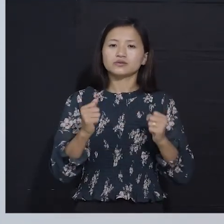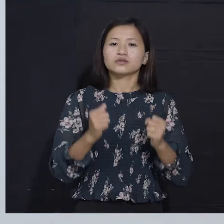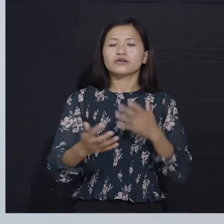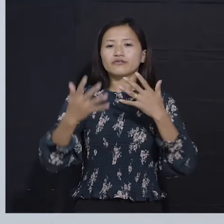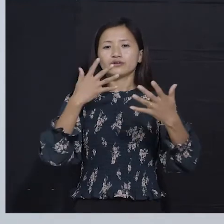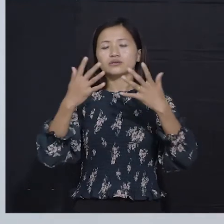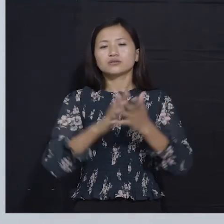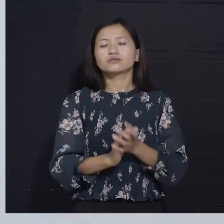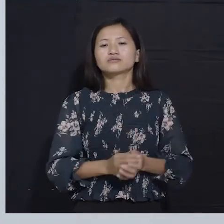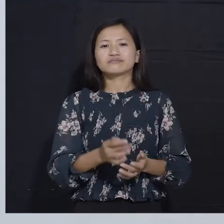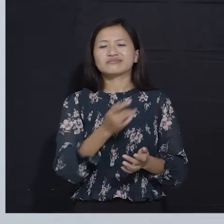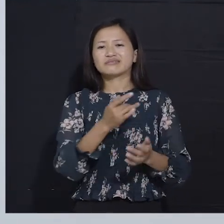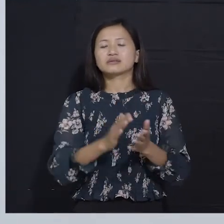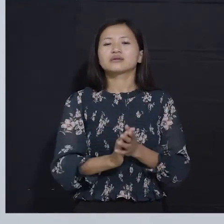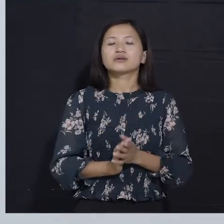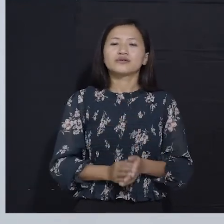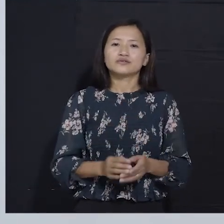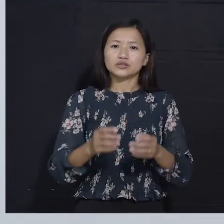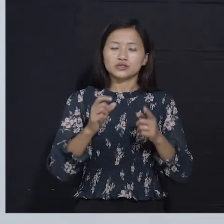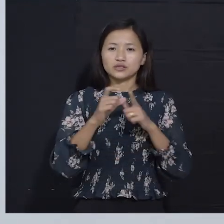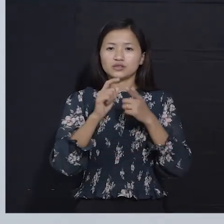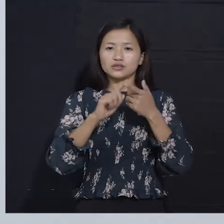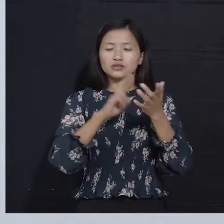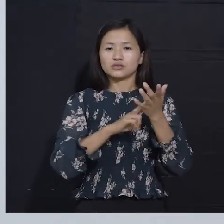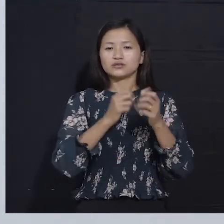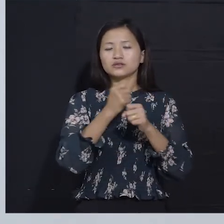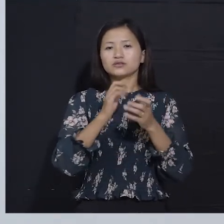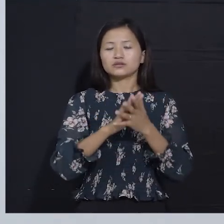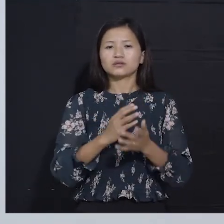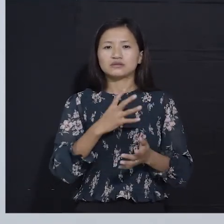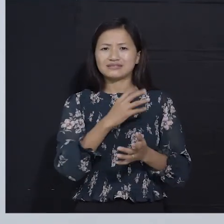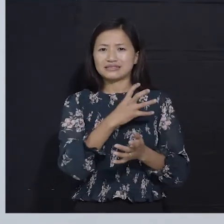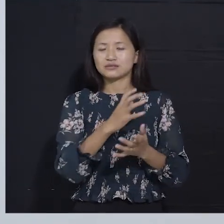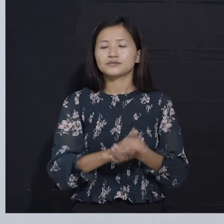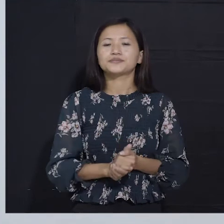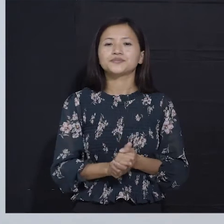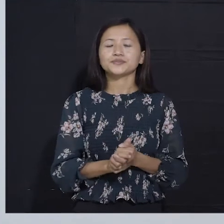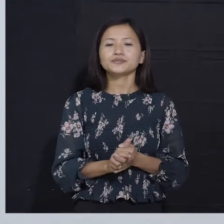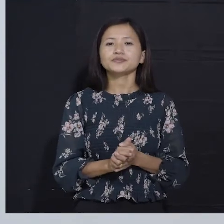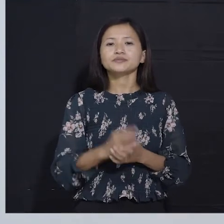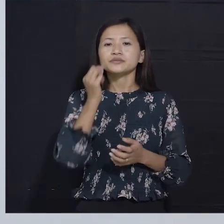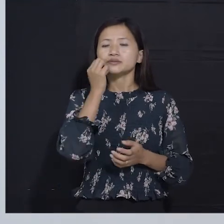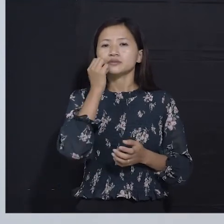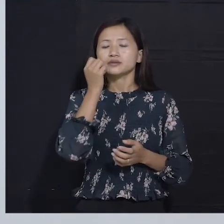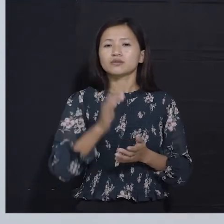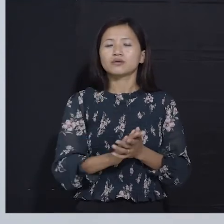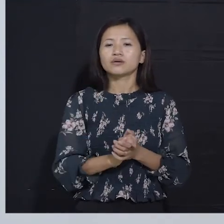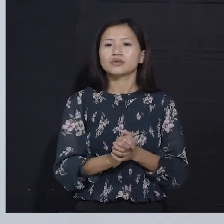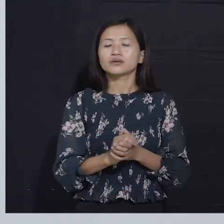you to face this kind of dangers, right? But he just took hold, he got ready, poised. Okay, that means he got